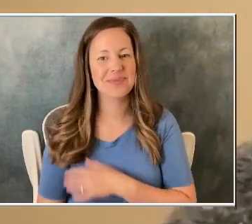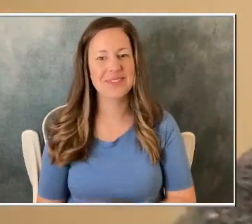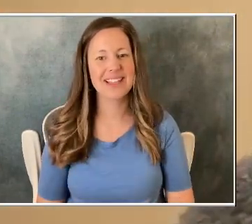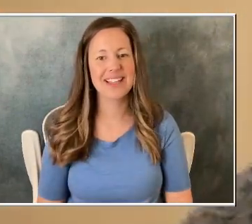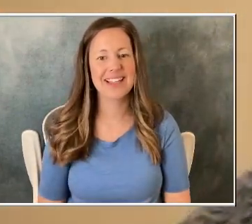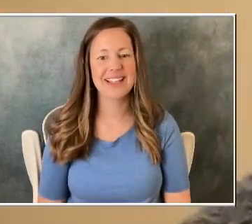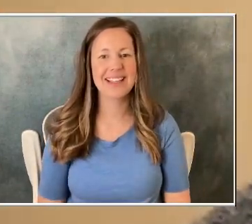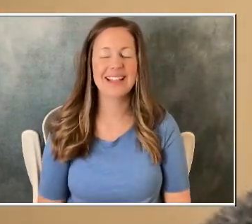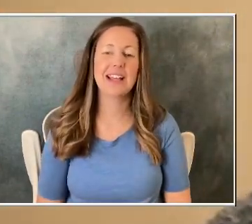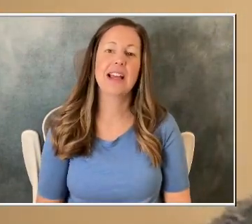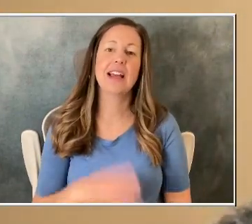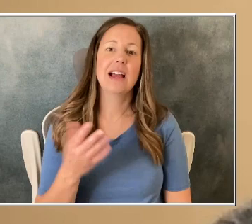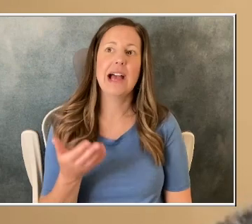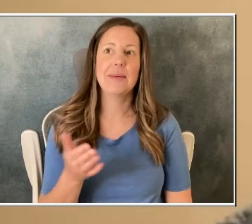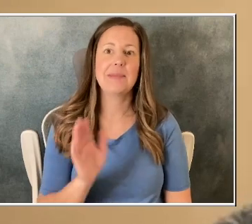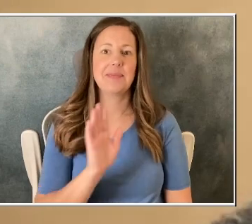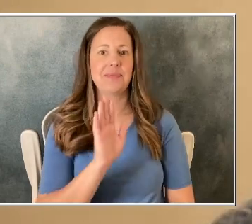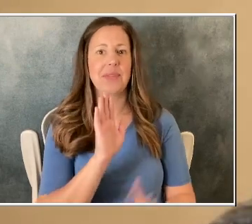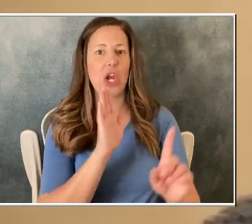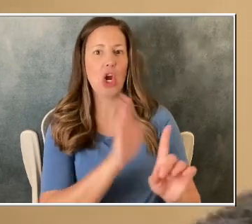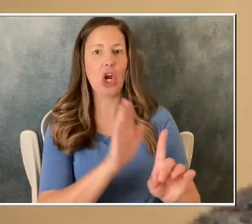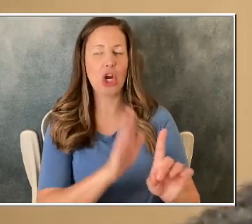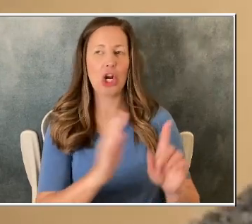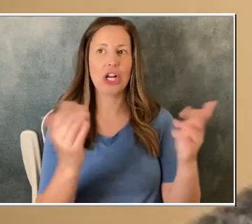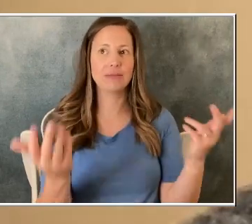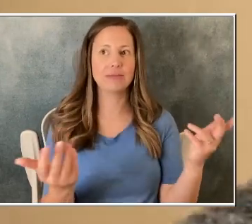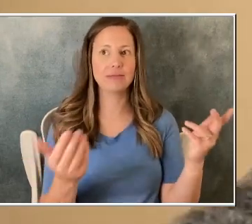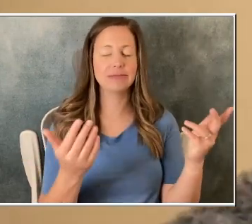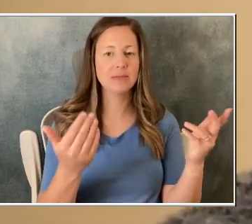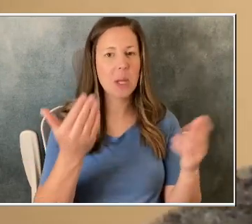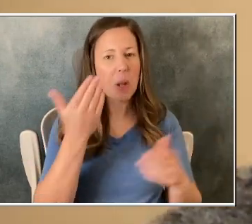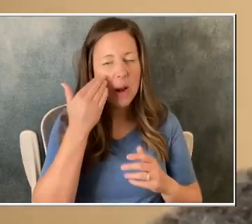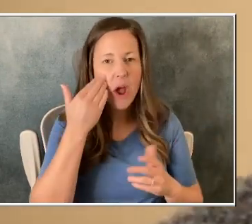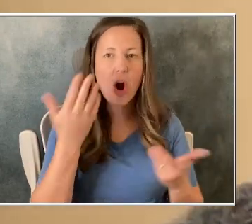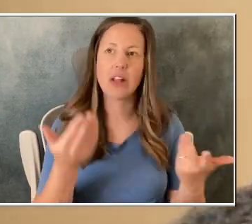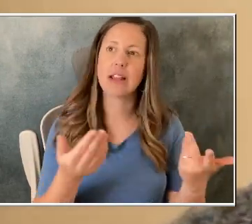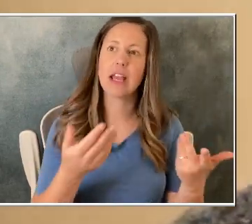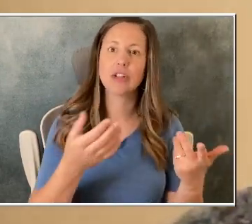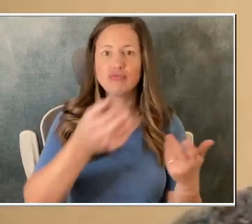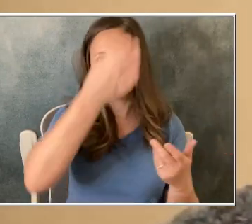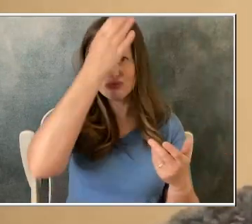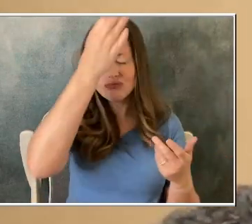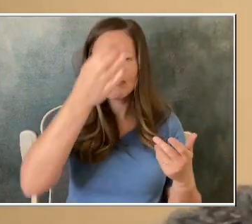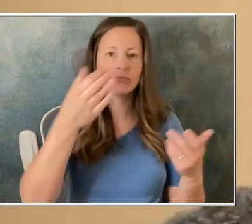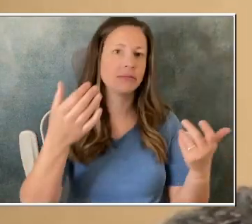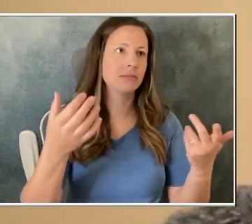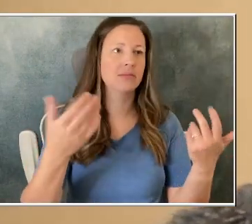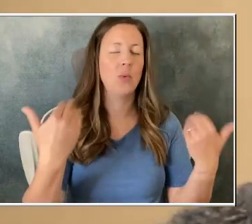Her level of knowledge and care and